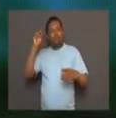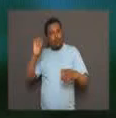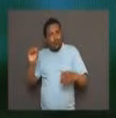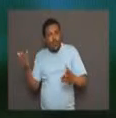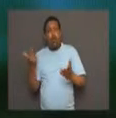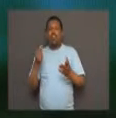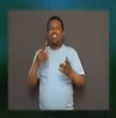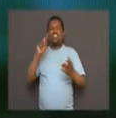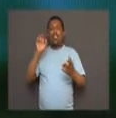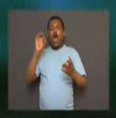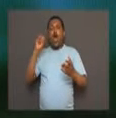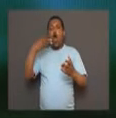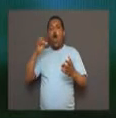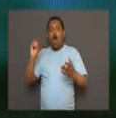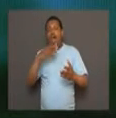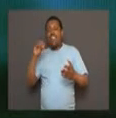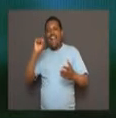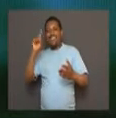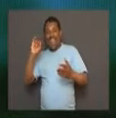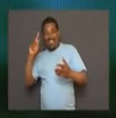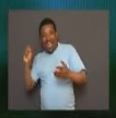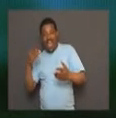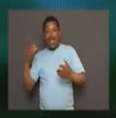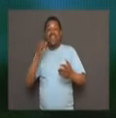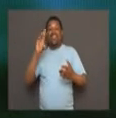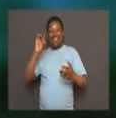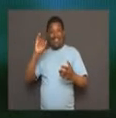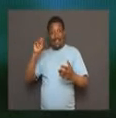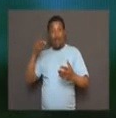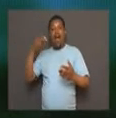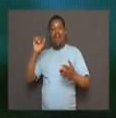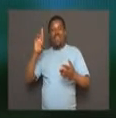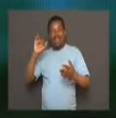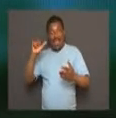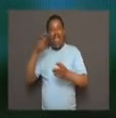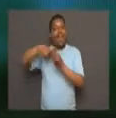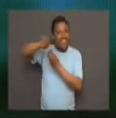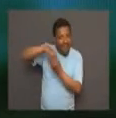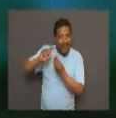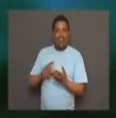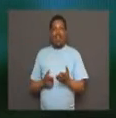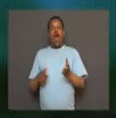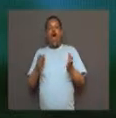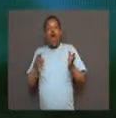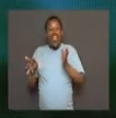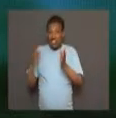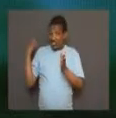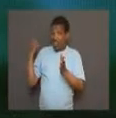the Tendaho, Asaite, and Deet-Beri